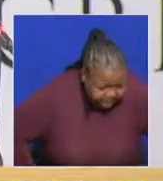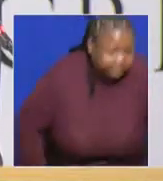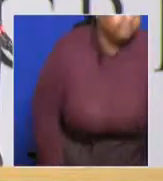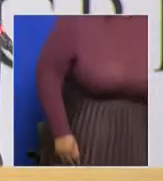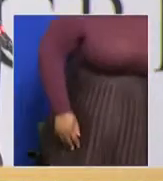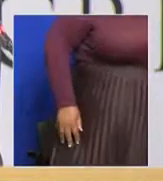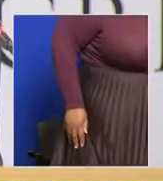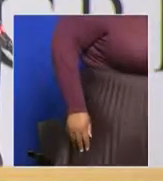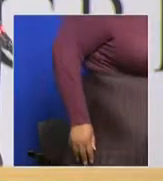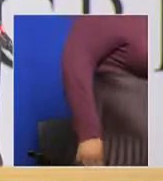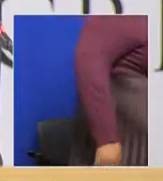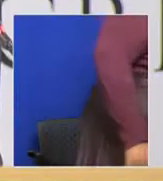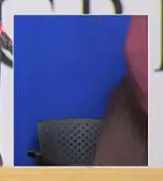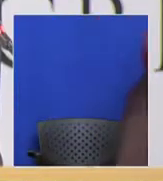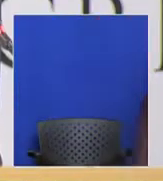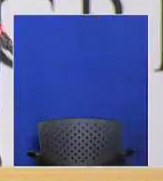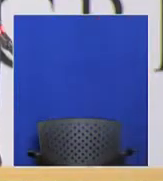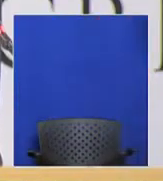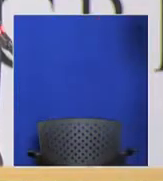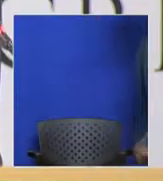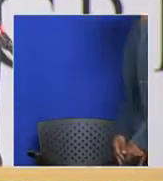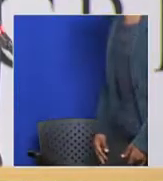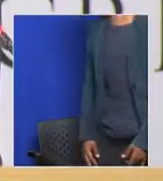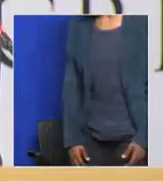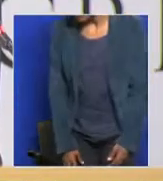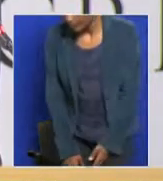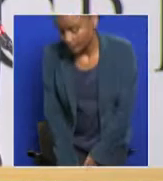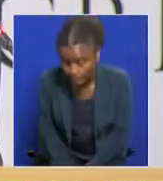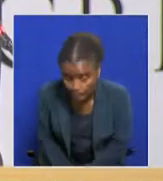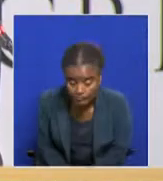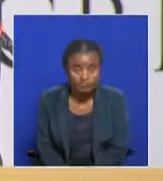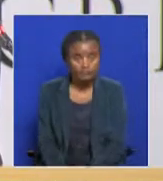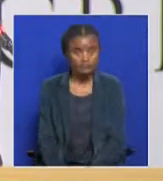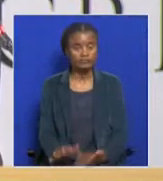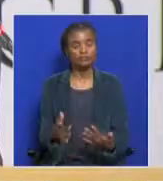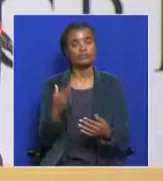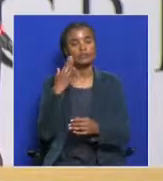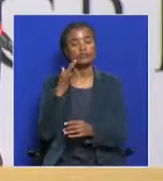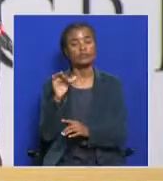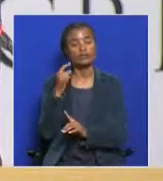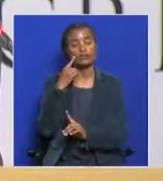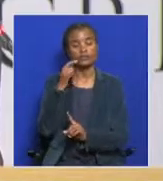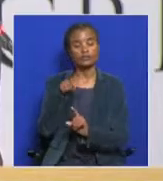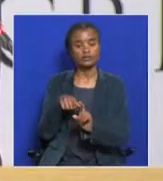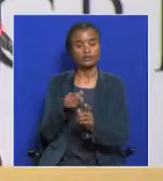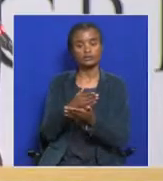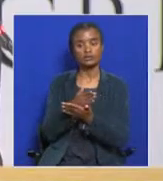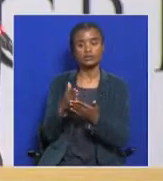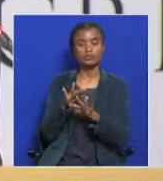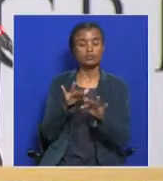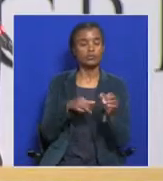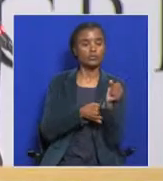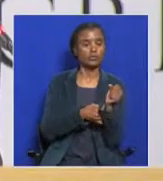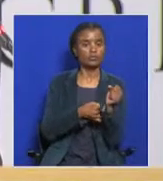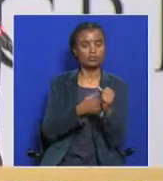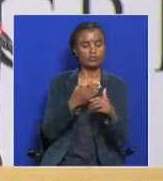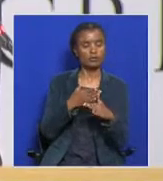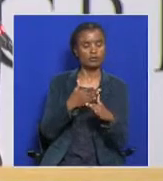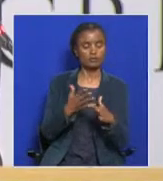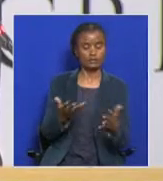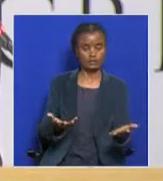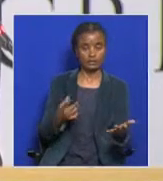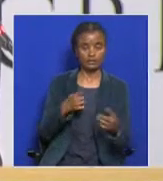witnesses appeared before the commission and things. We saw guys were office-bound and they just went out. For me, that was totally not the case.